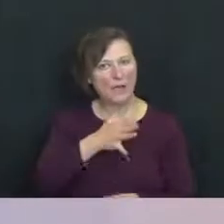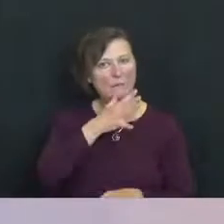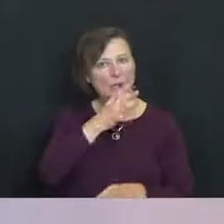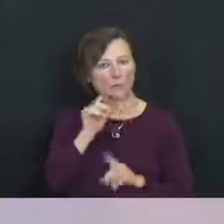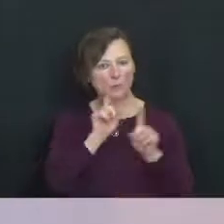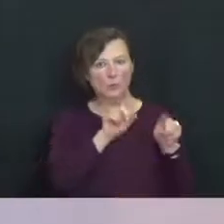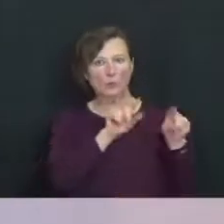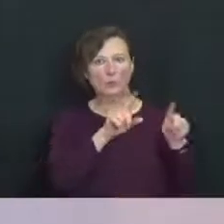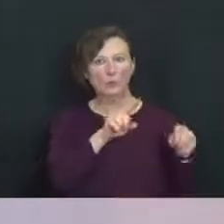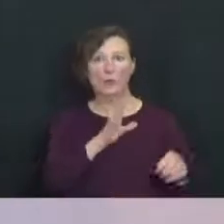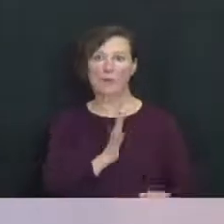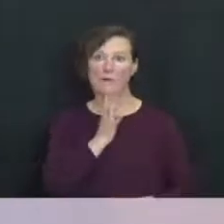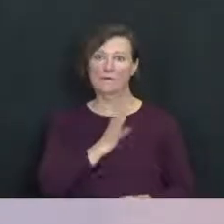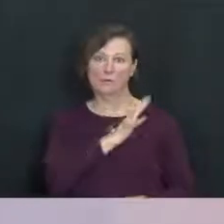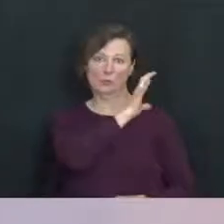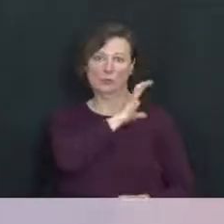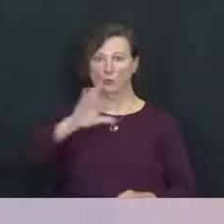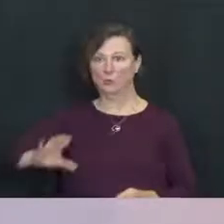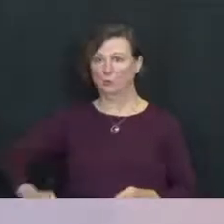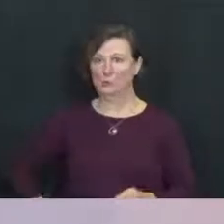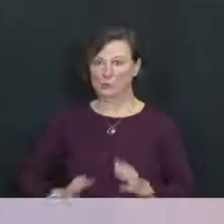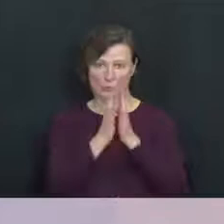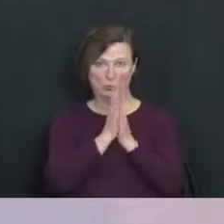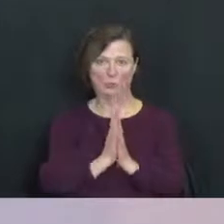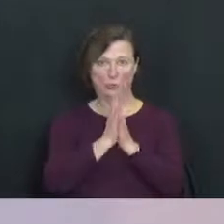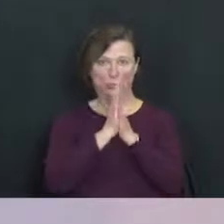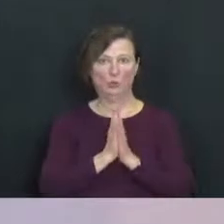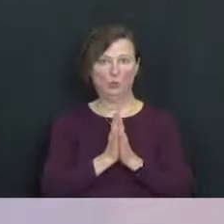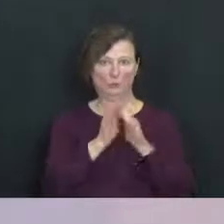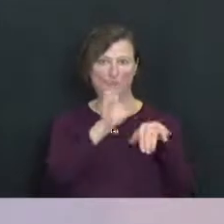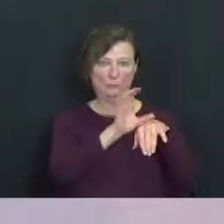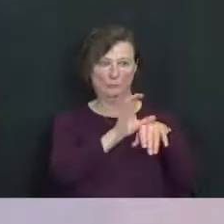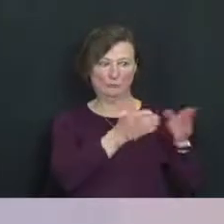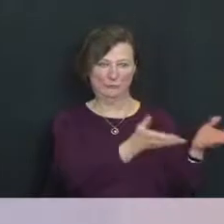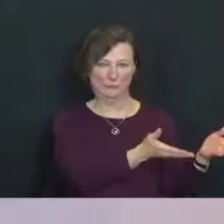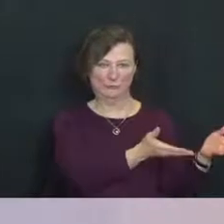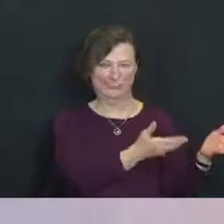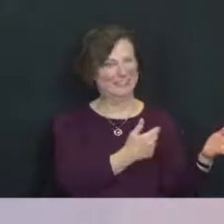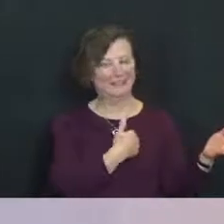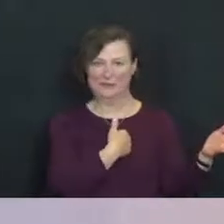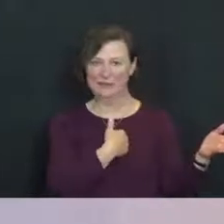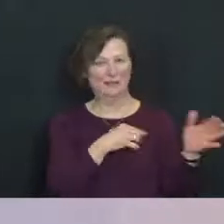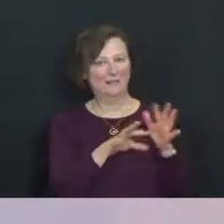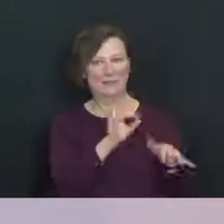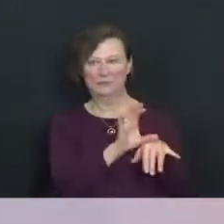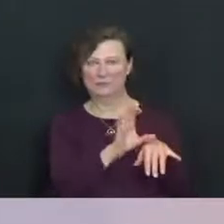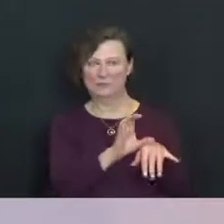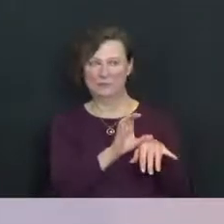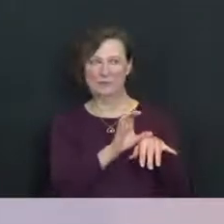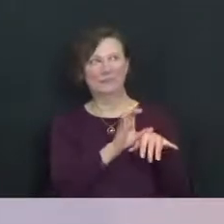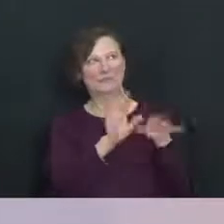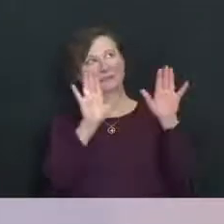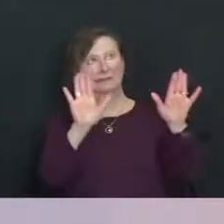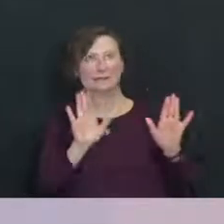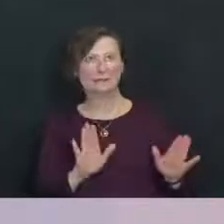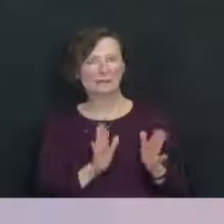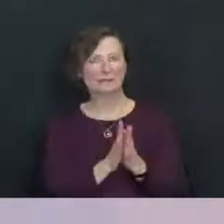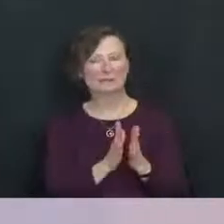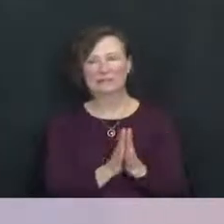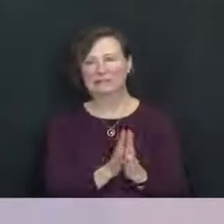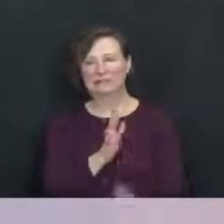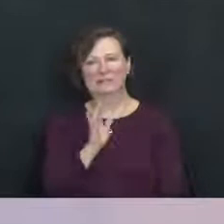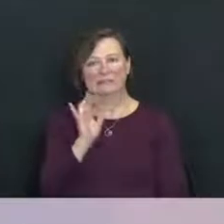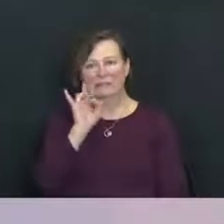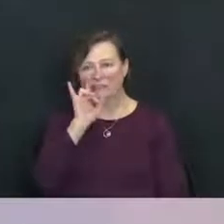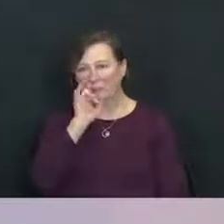Christian worship service. I found church and Sunday school to be deadly